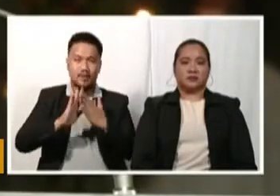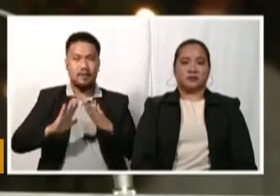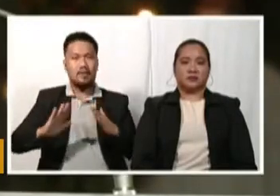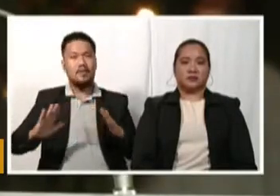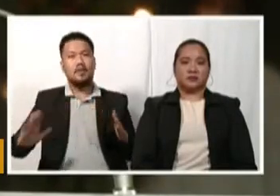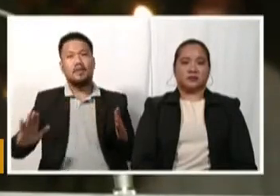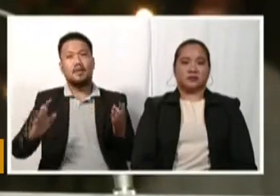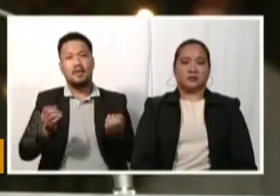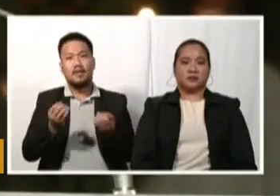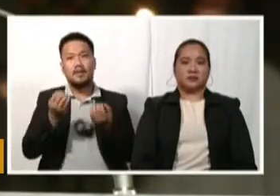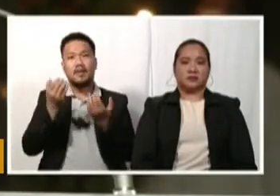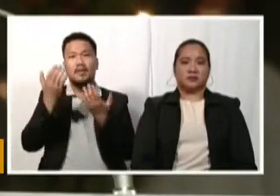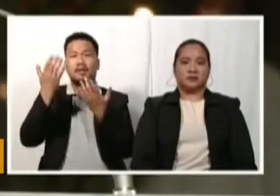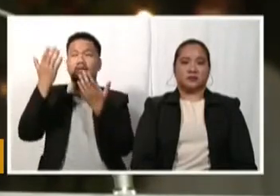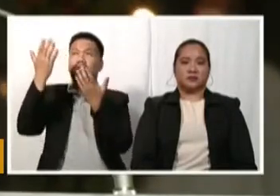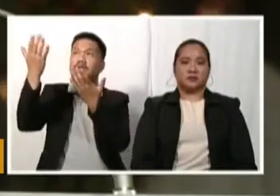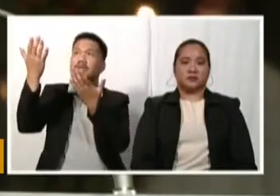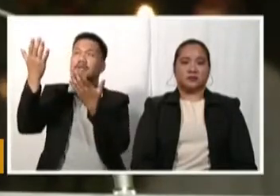offering.